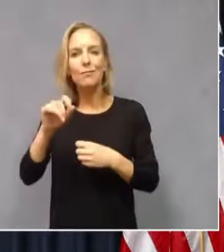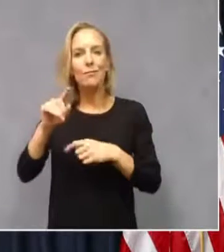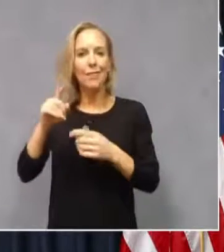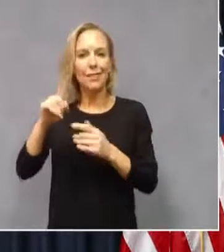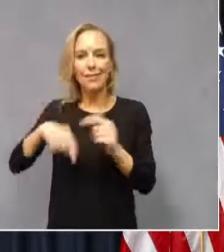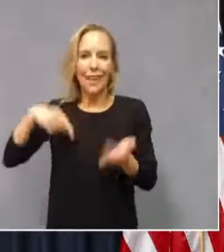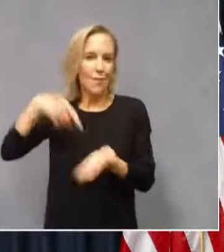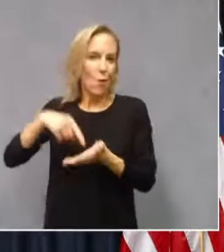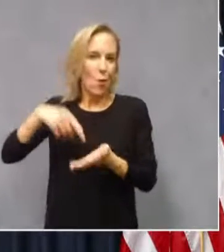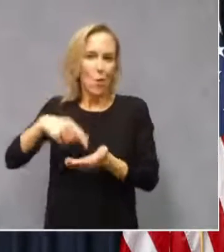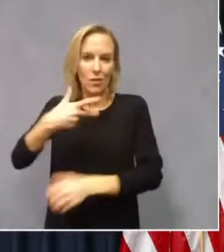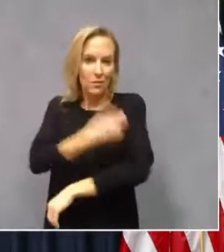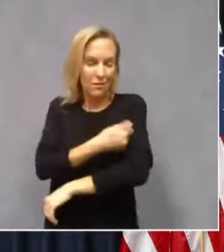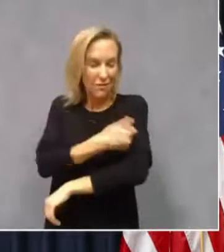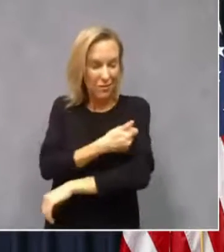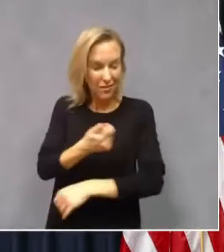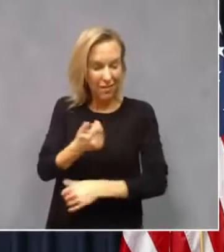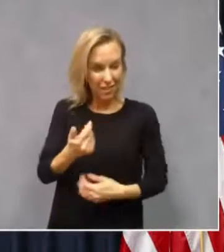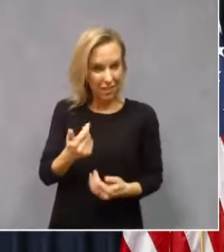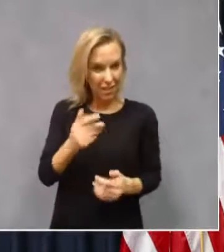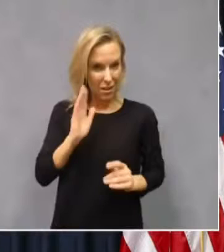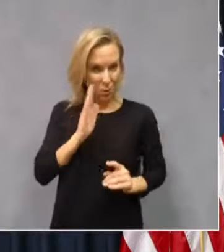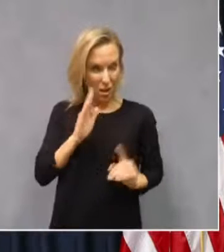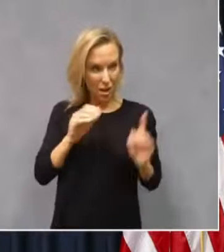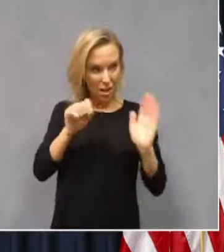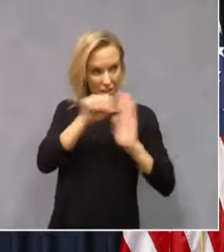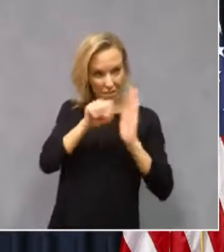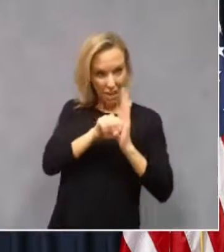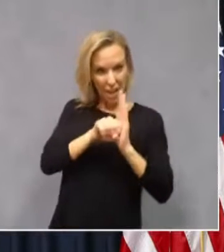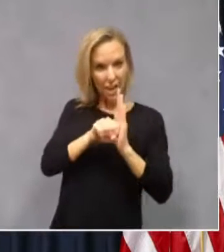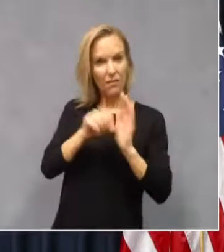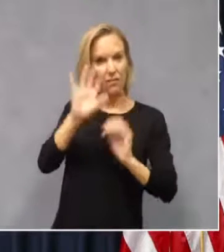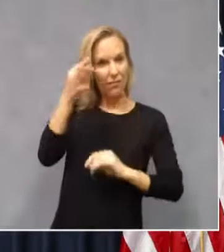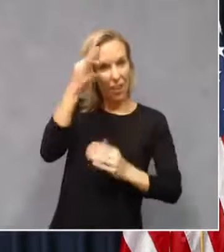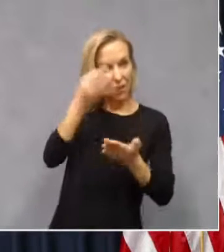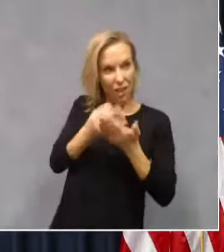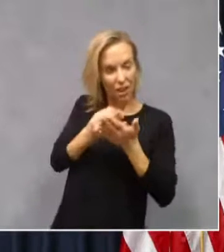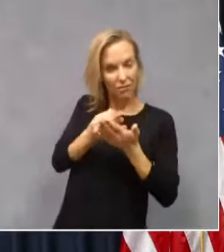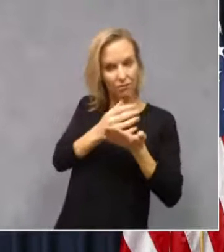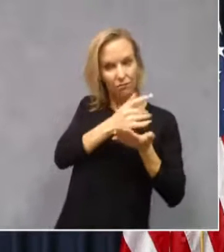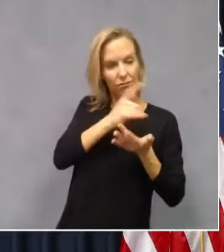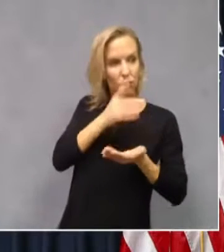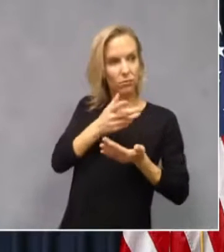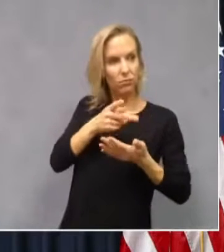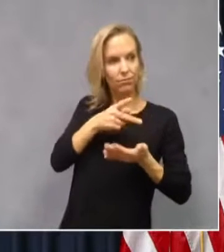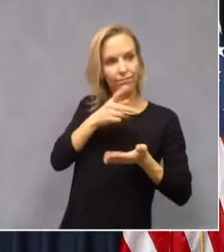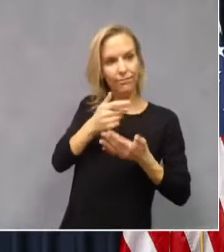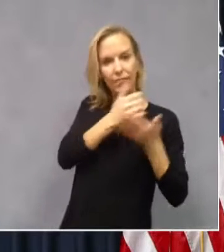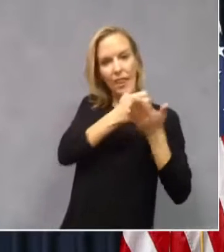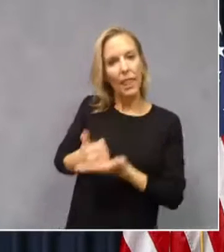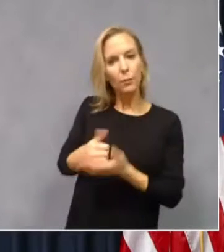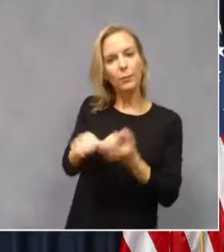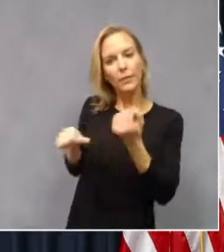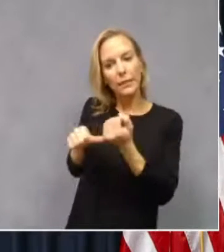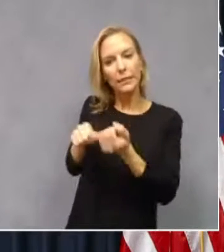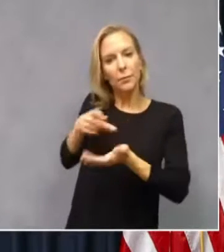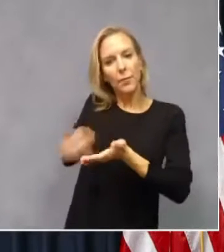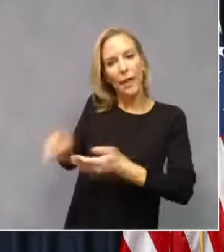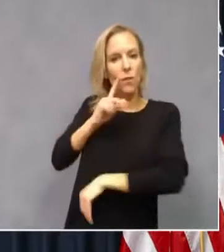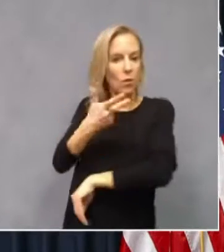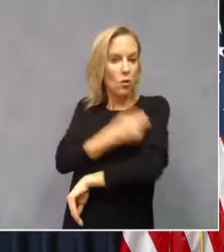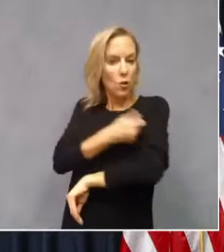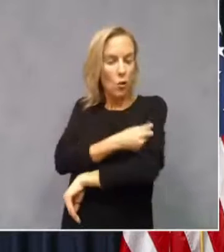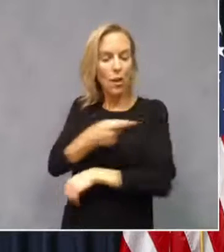be state or federal funding that will help pay for it? And if someone can't afford it, will that prevent them from getting the